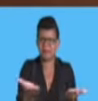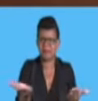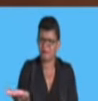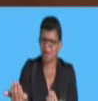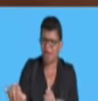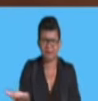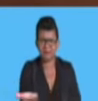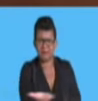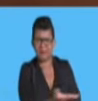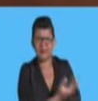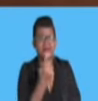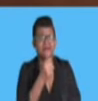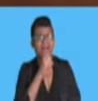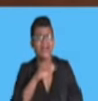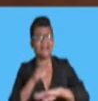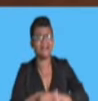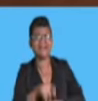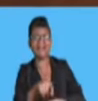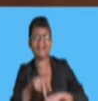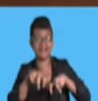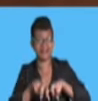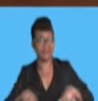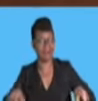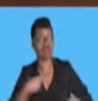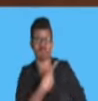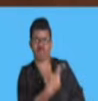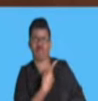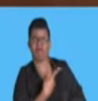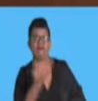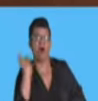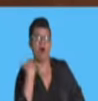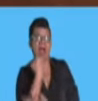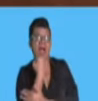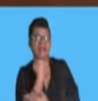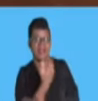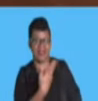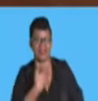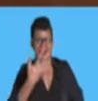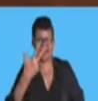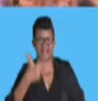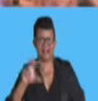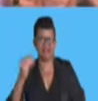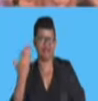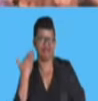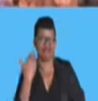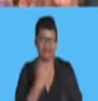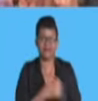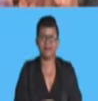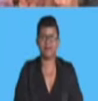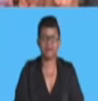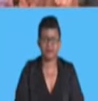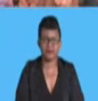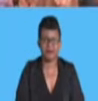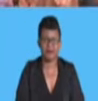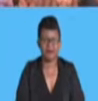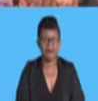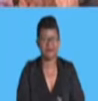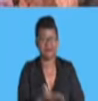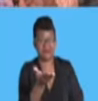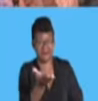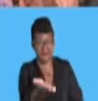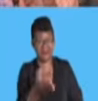in 1970, Madam Speaker. I thank all voters who voted, especially those